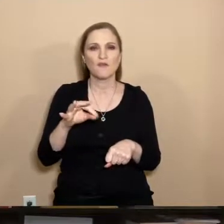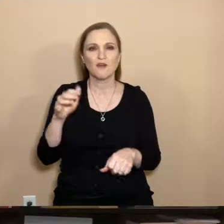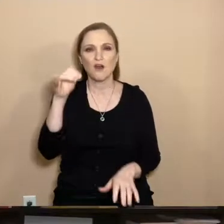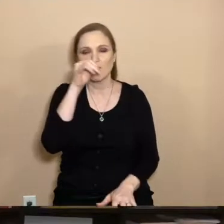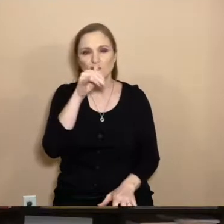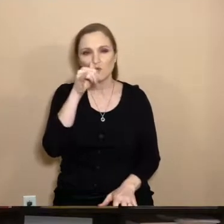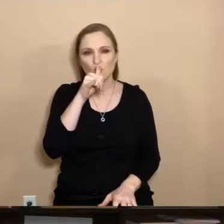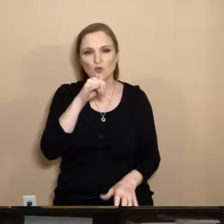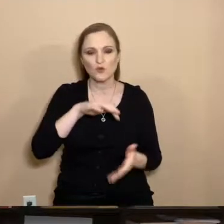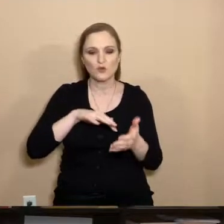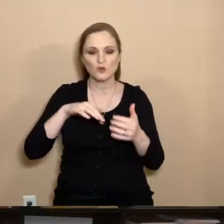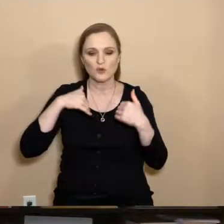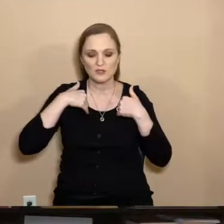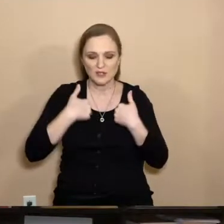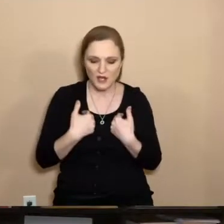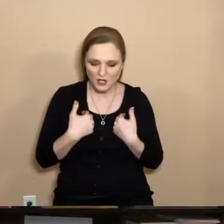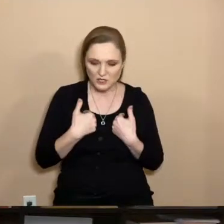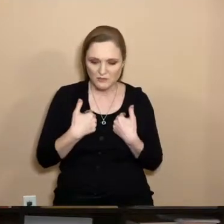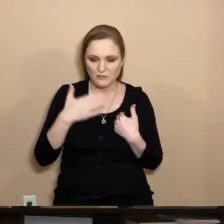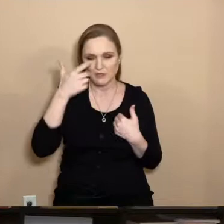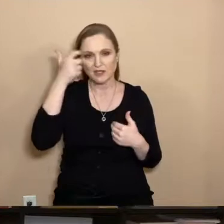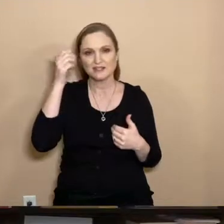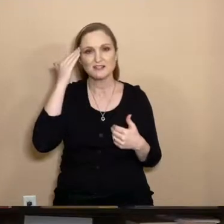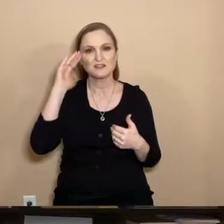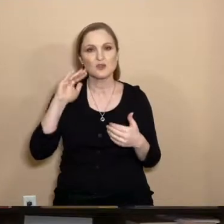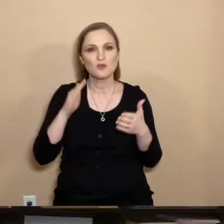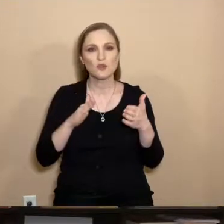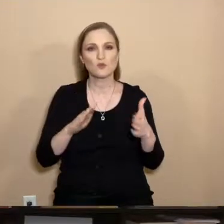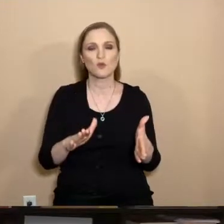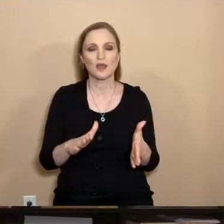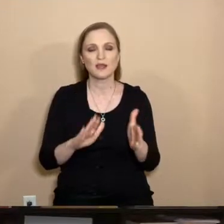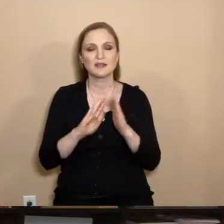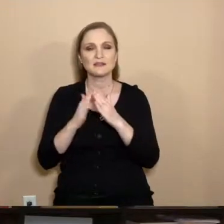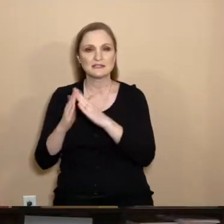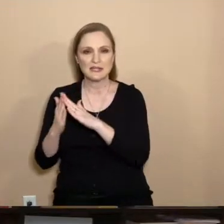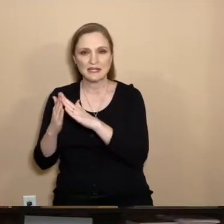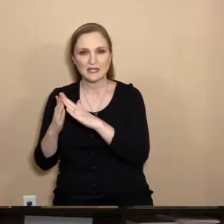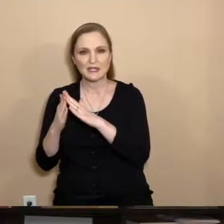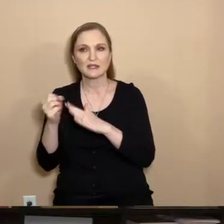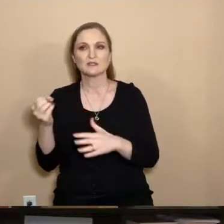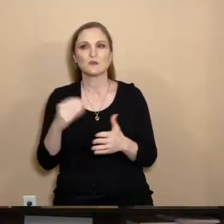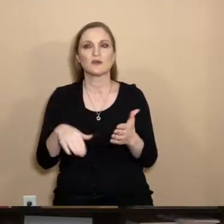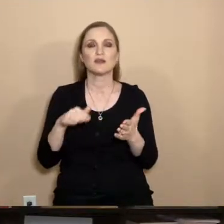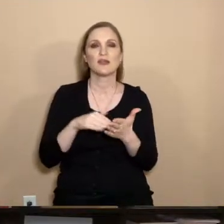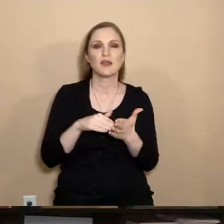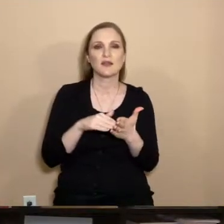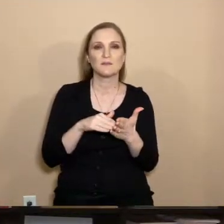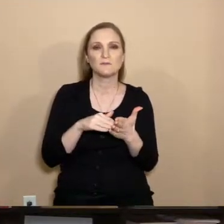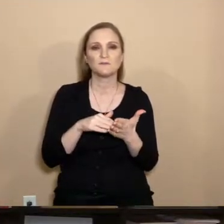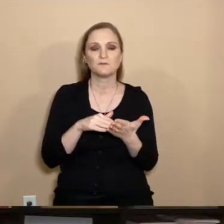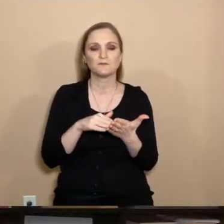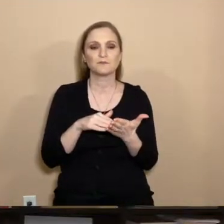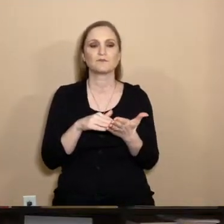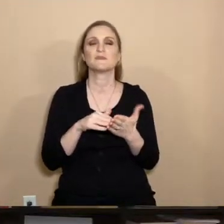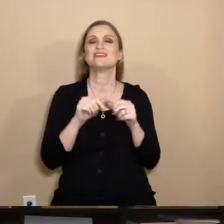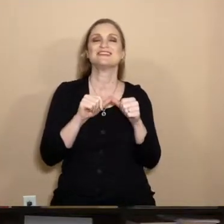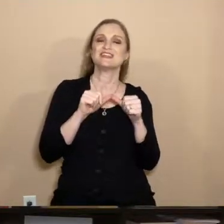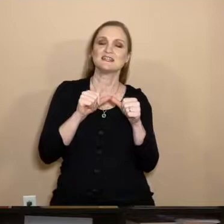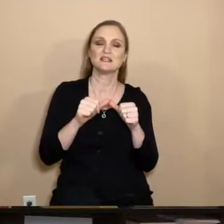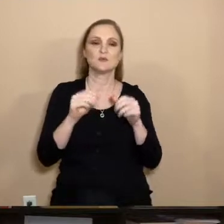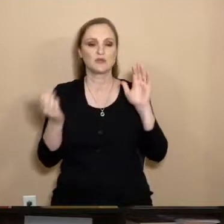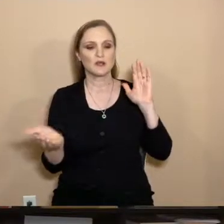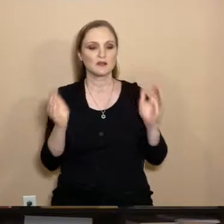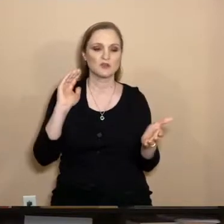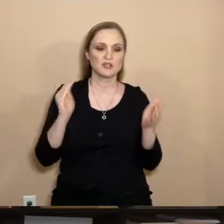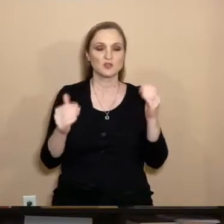him, for he does not know the way to the city. And so again, this is kind of a continuing contrast